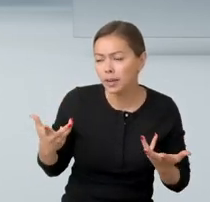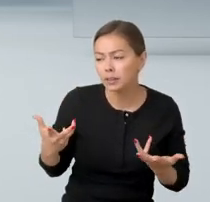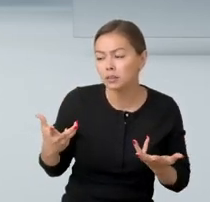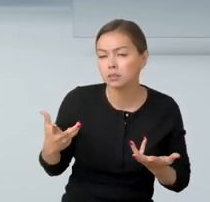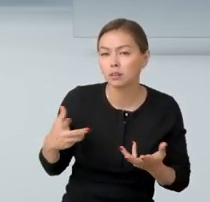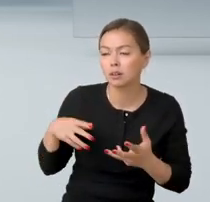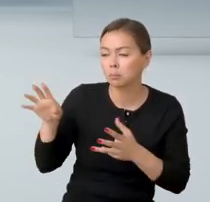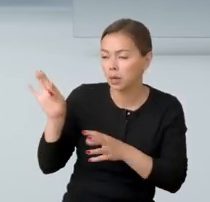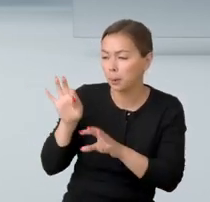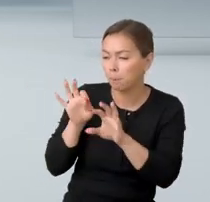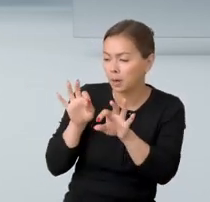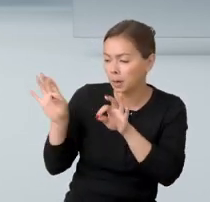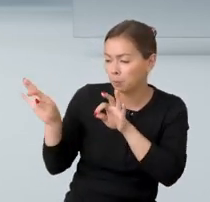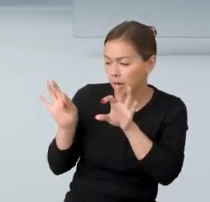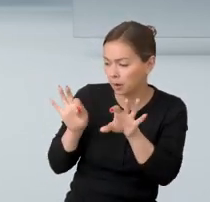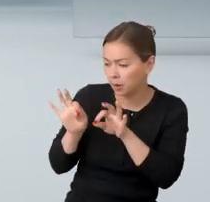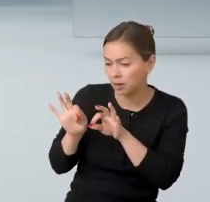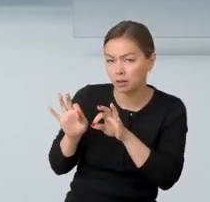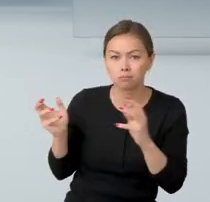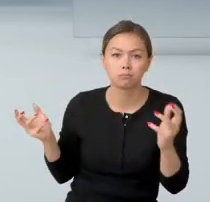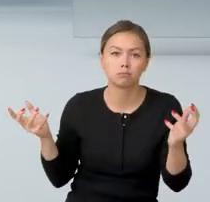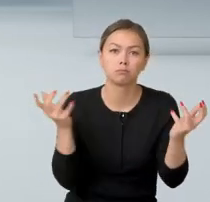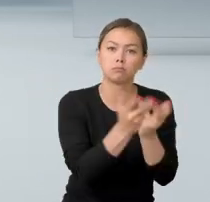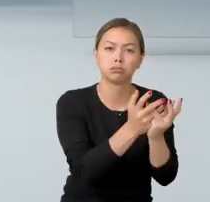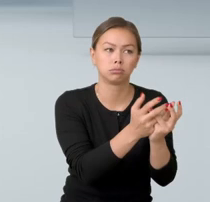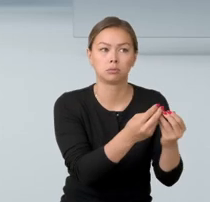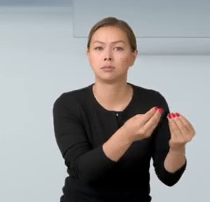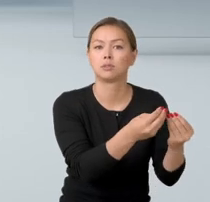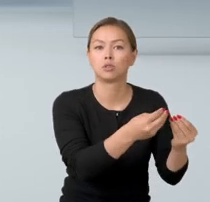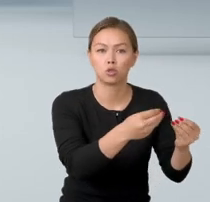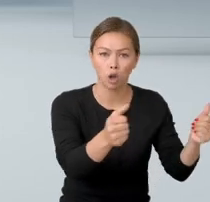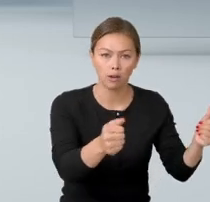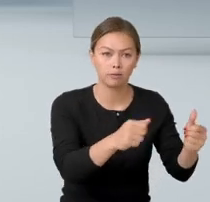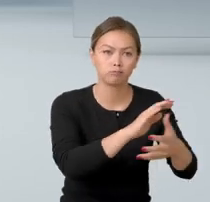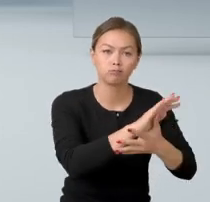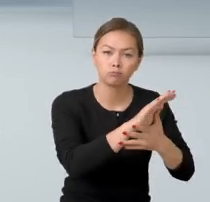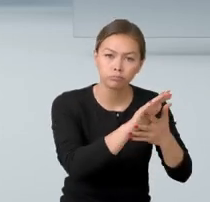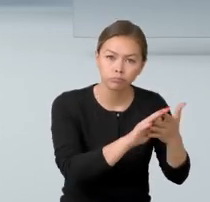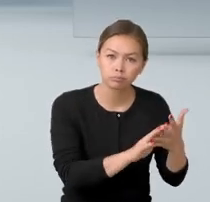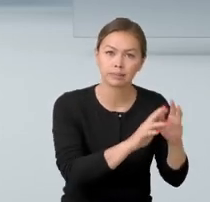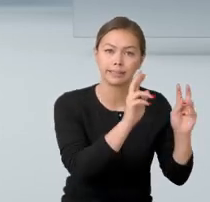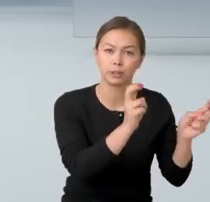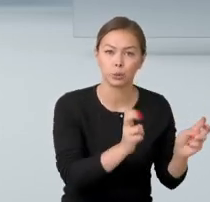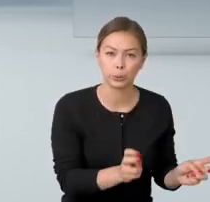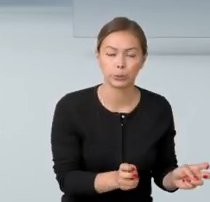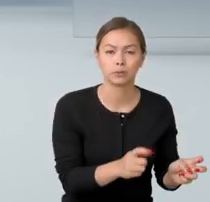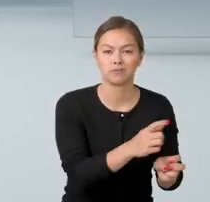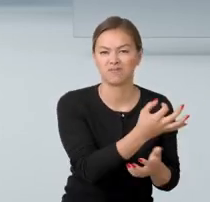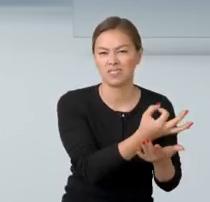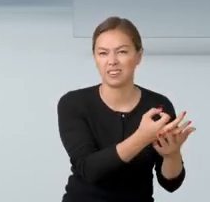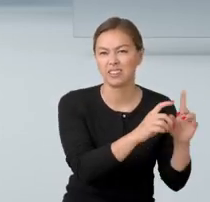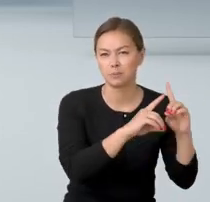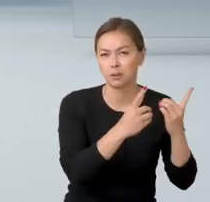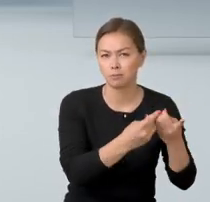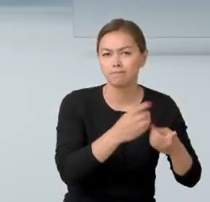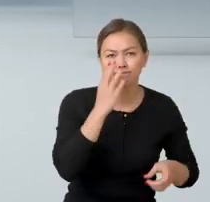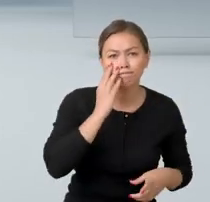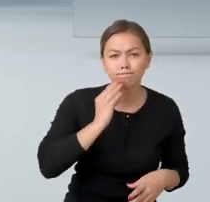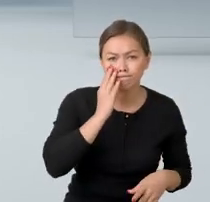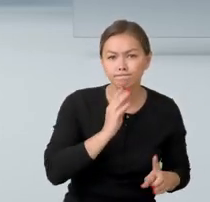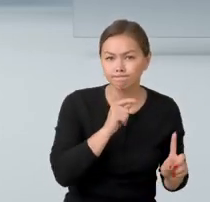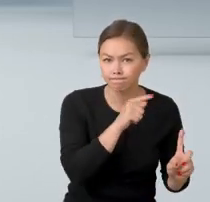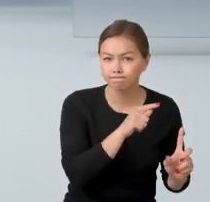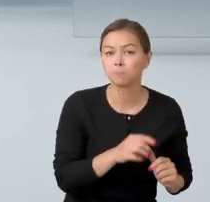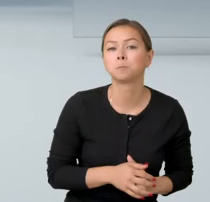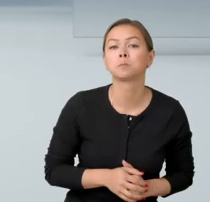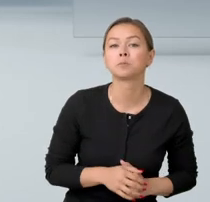solution that we need to assemble so we will be able to solve all these problems all these issues that the finance department